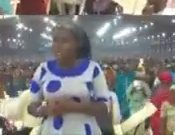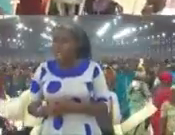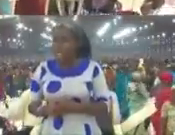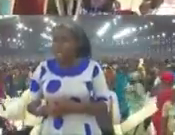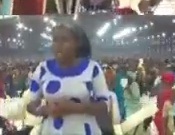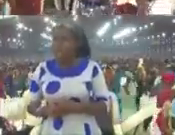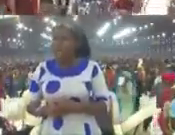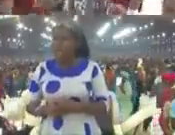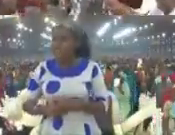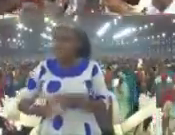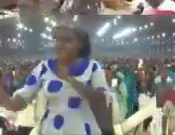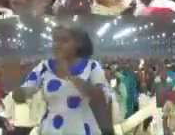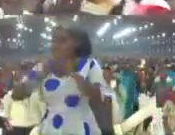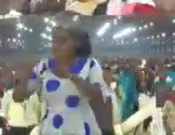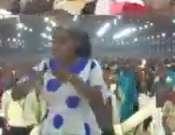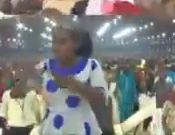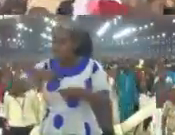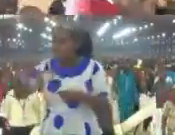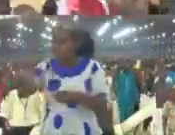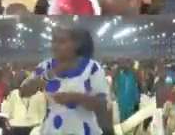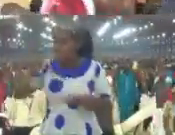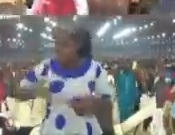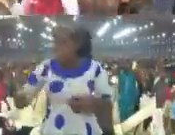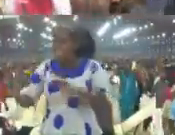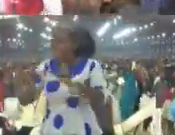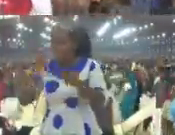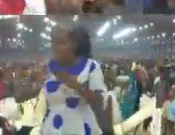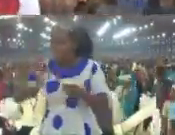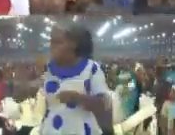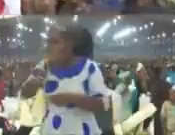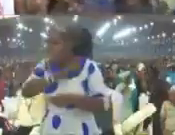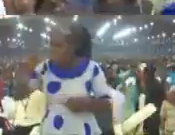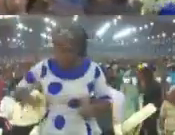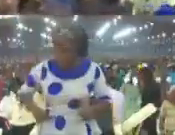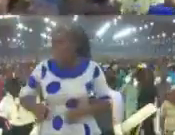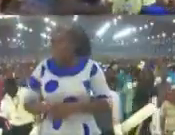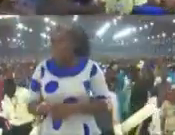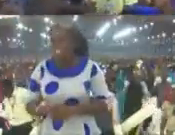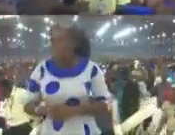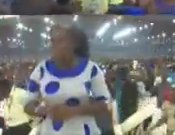Speak to me, Lord. Let me hear just a word.